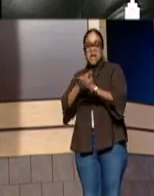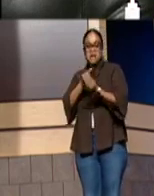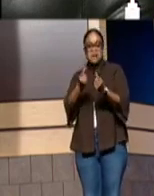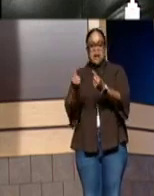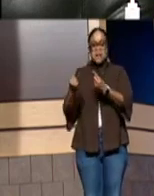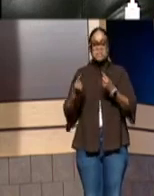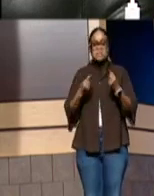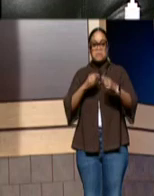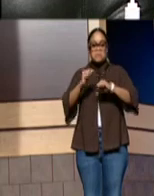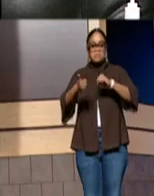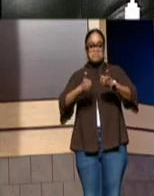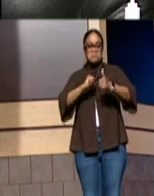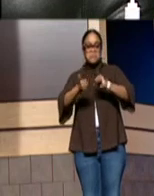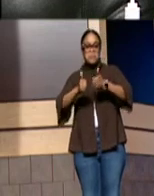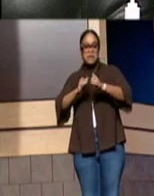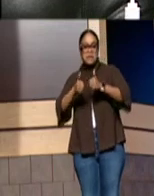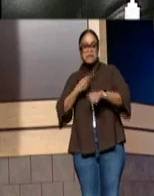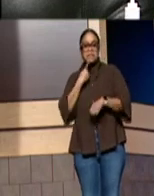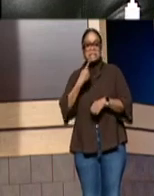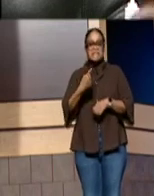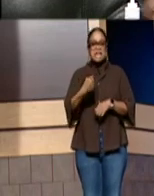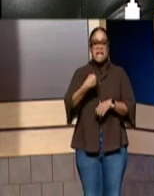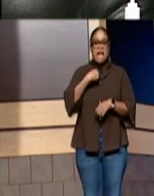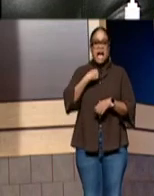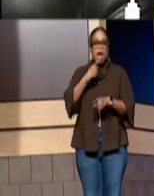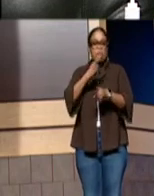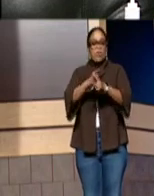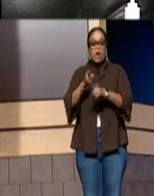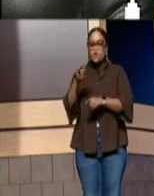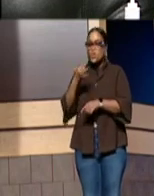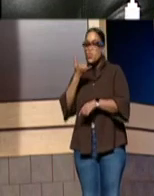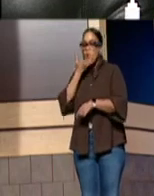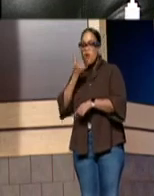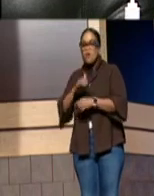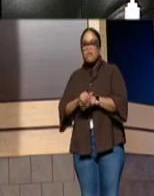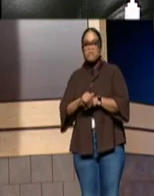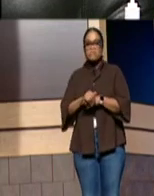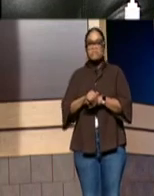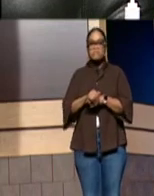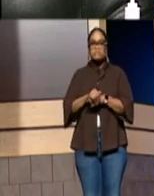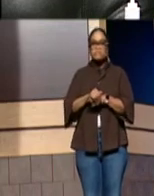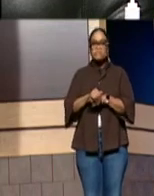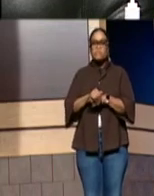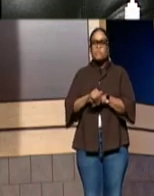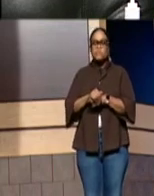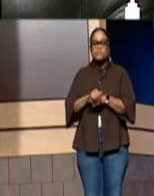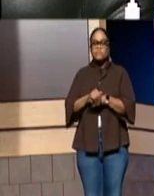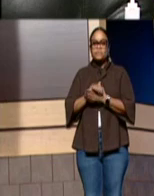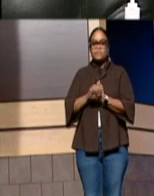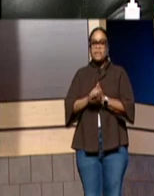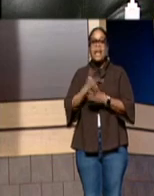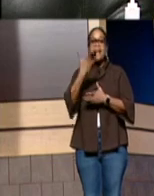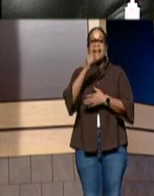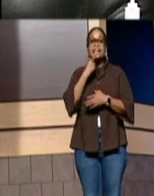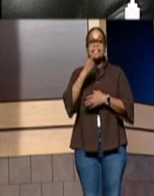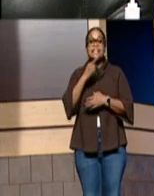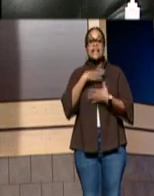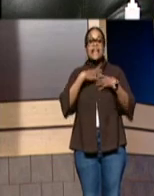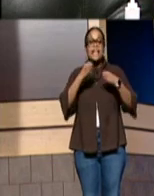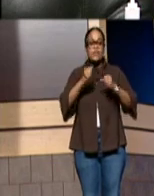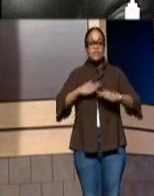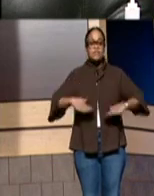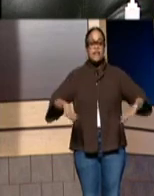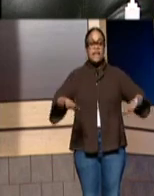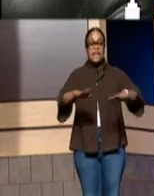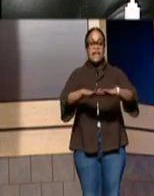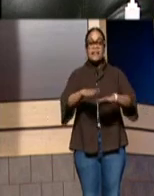competitiveness and saying I'm right and you're wrong, but fall on our knees. God said, I'll heal the land. He never